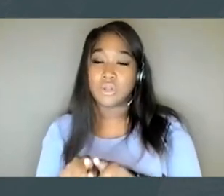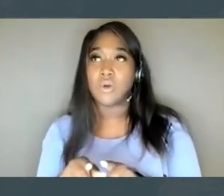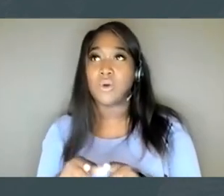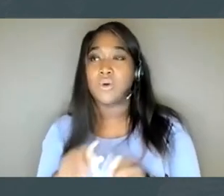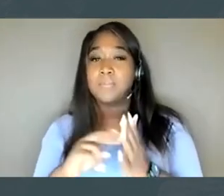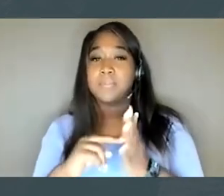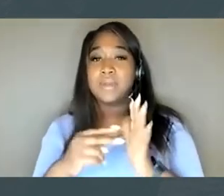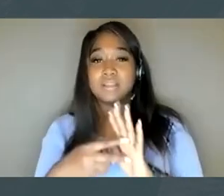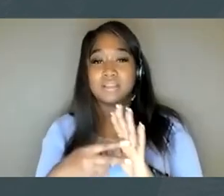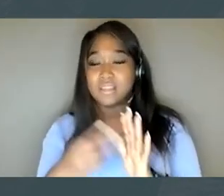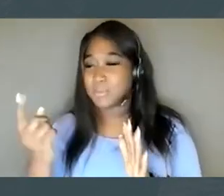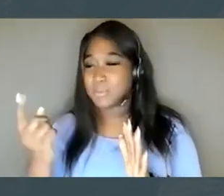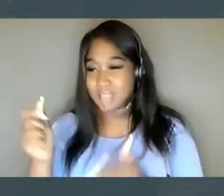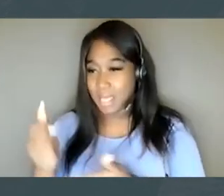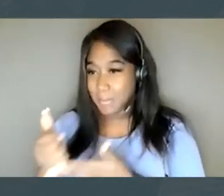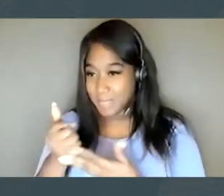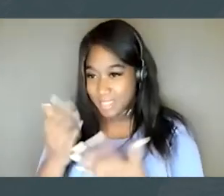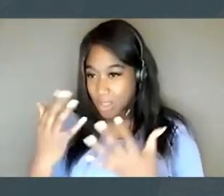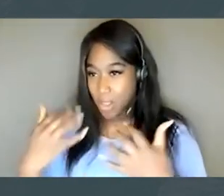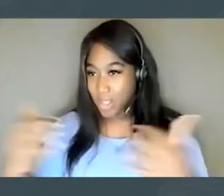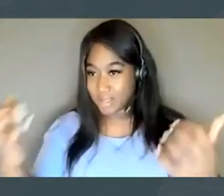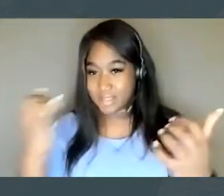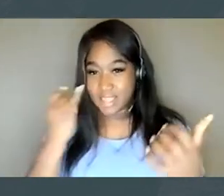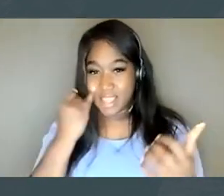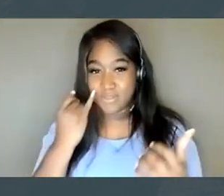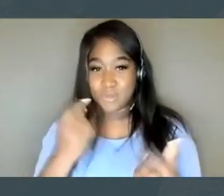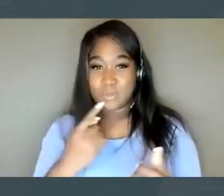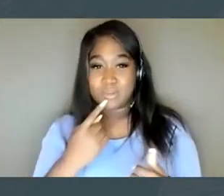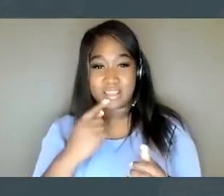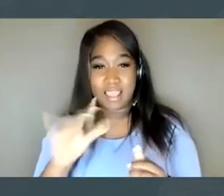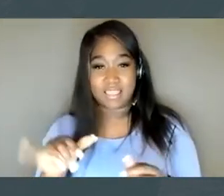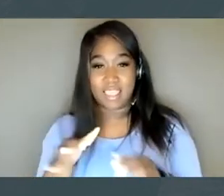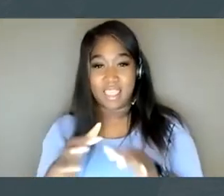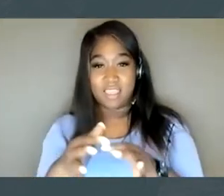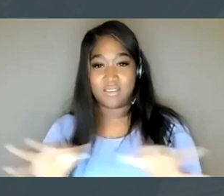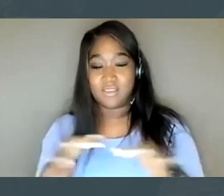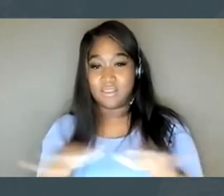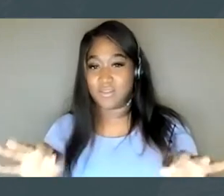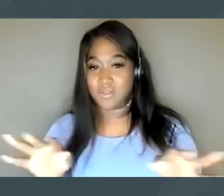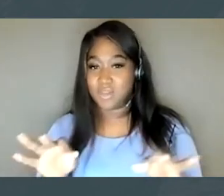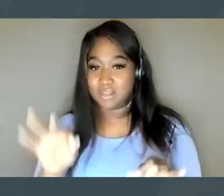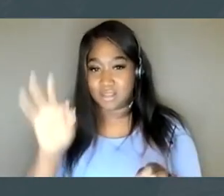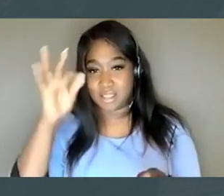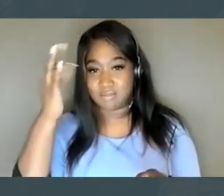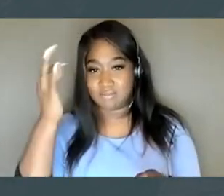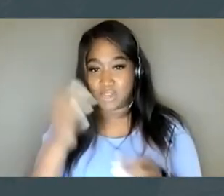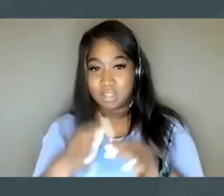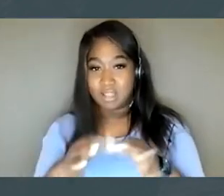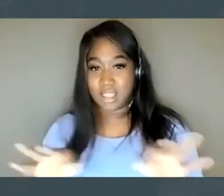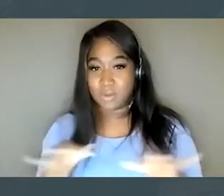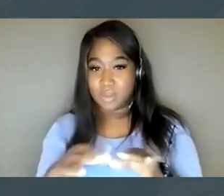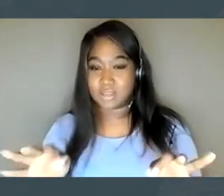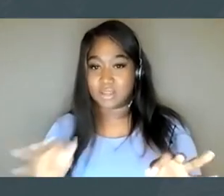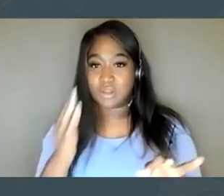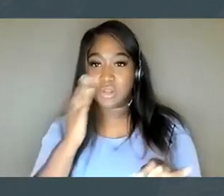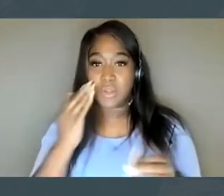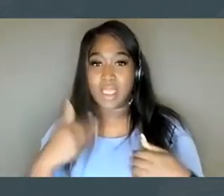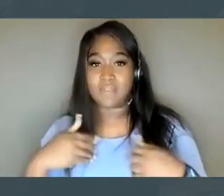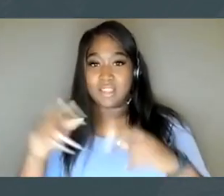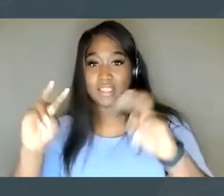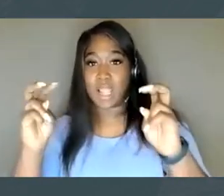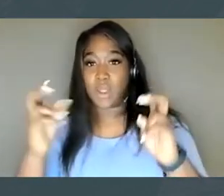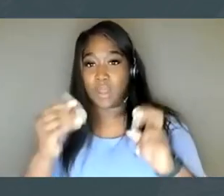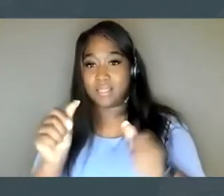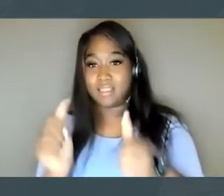perhaps somebody can help me in the audience. When you say in French, A Perte de Vue, for instance, because there's the title and the subtitle, A Journey Along the